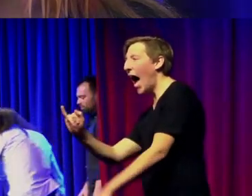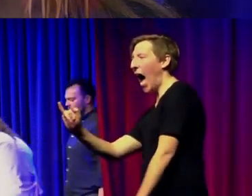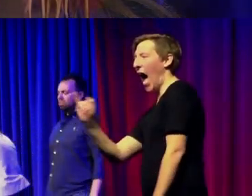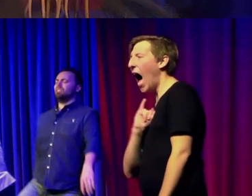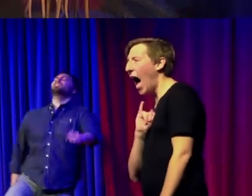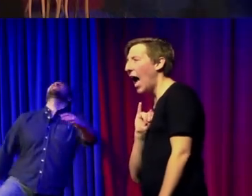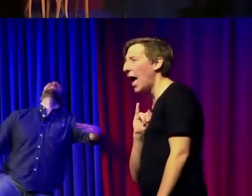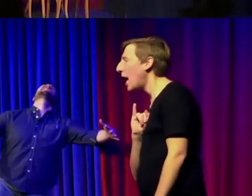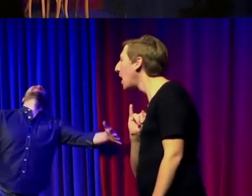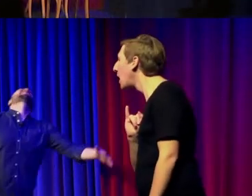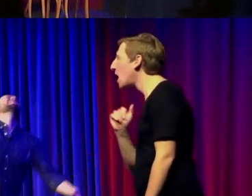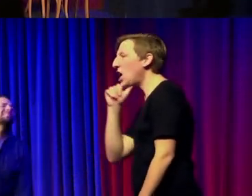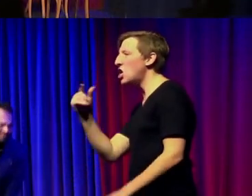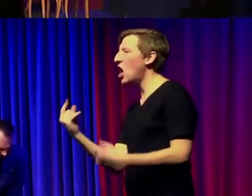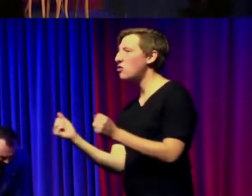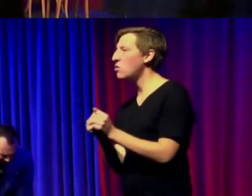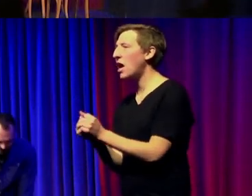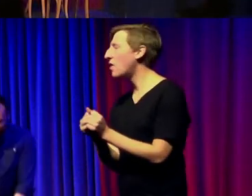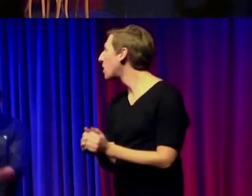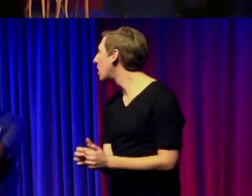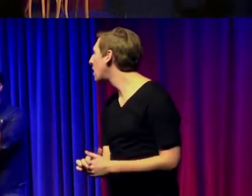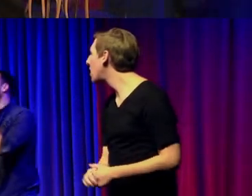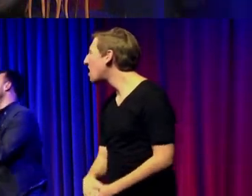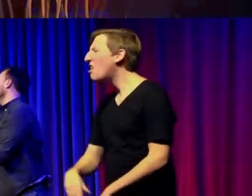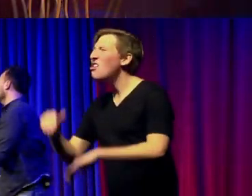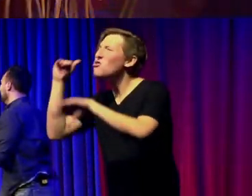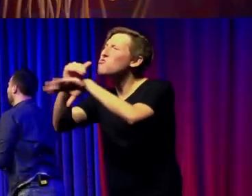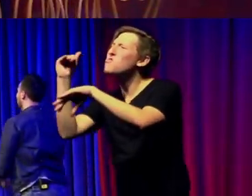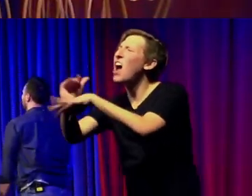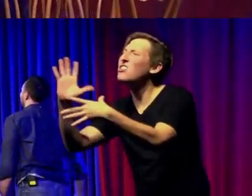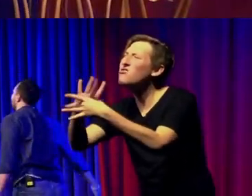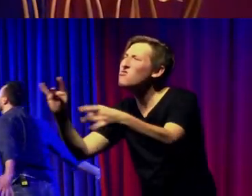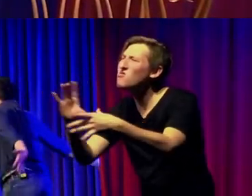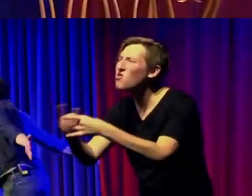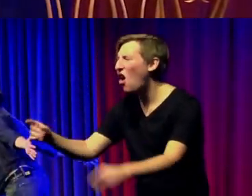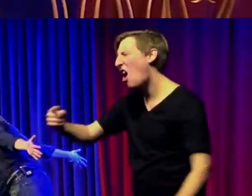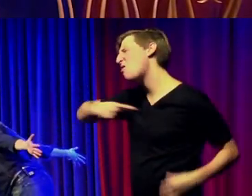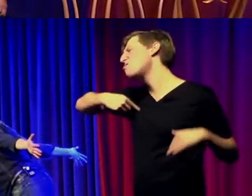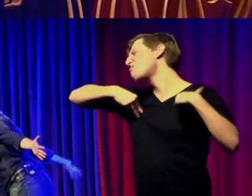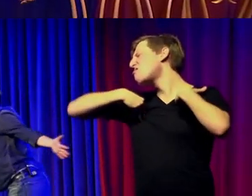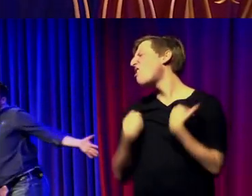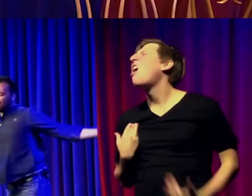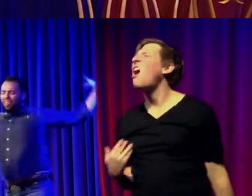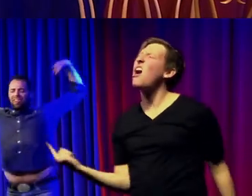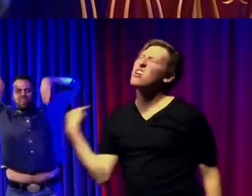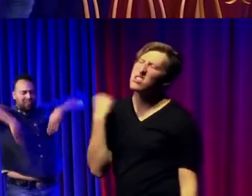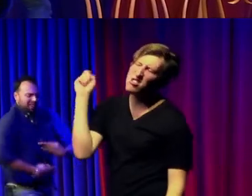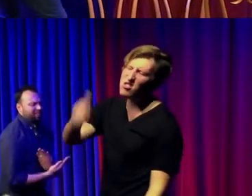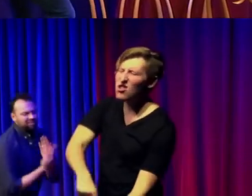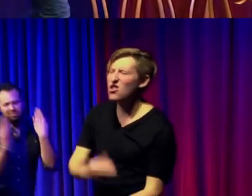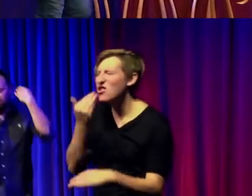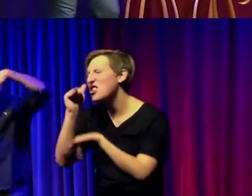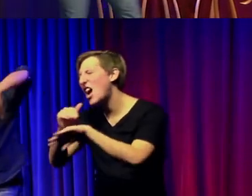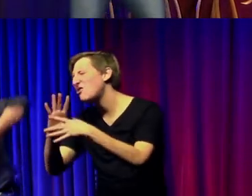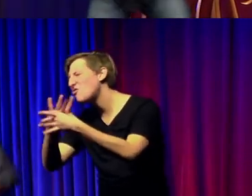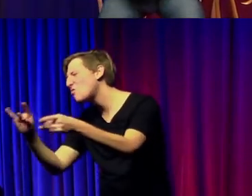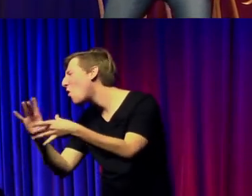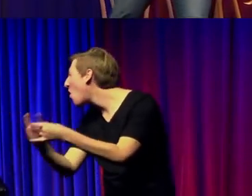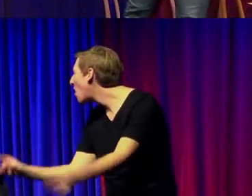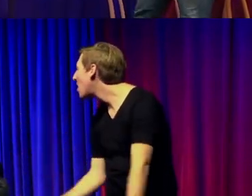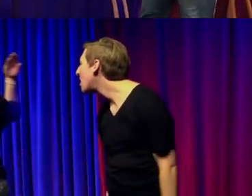training. Where's Goodnight Story? We're tired of you wanting to be back here. Goodnight Story.